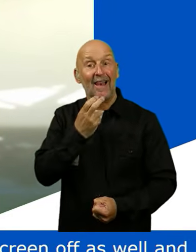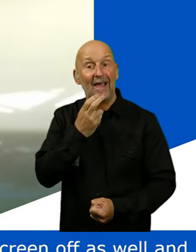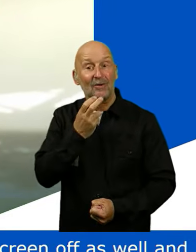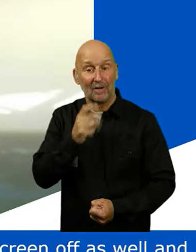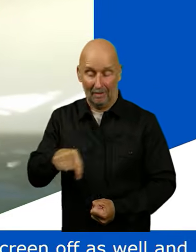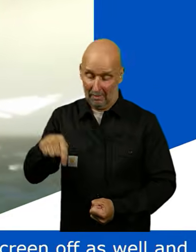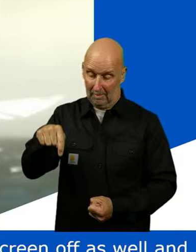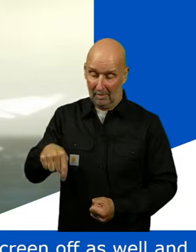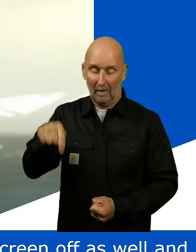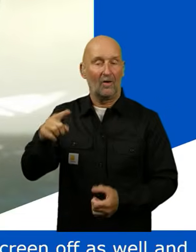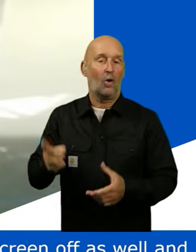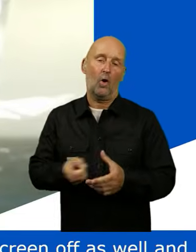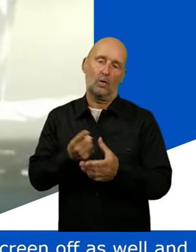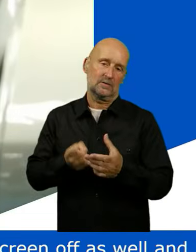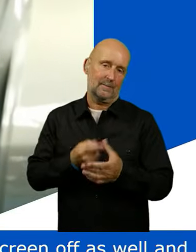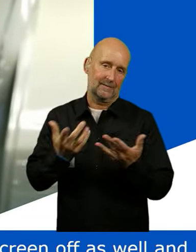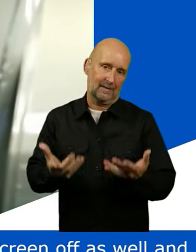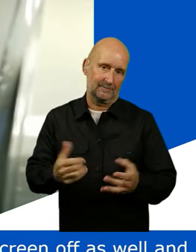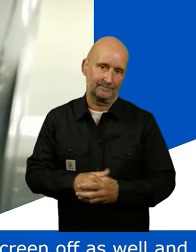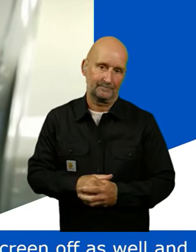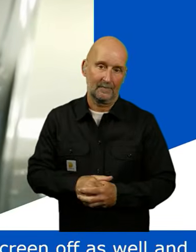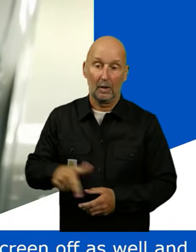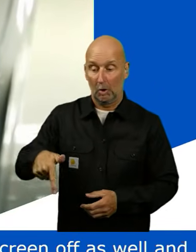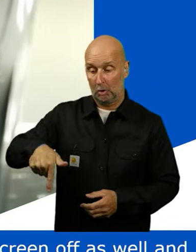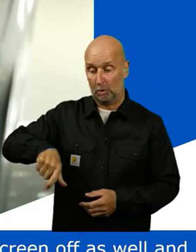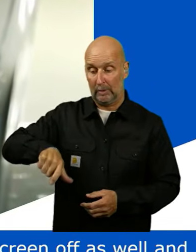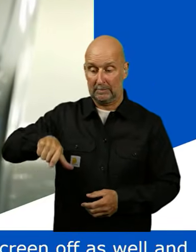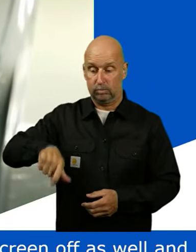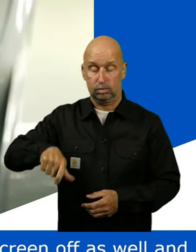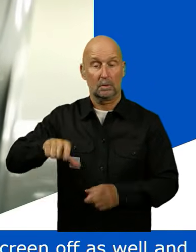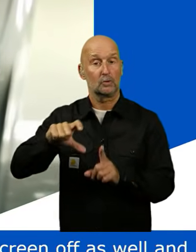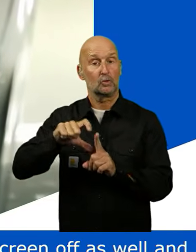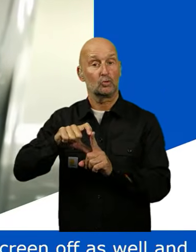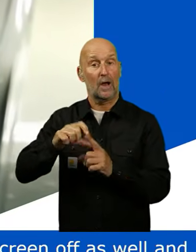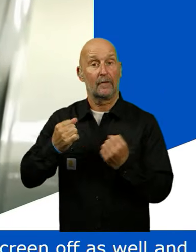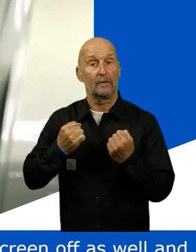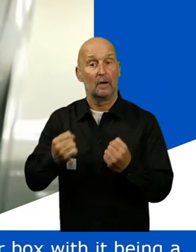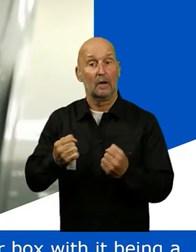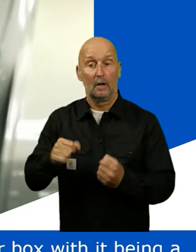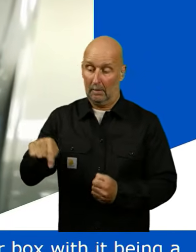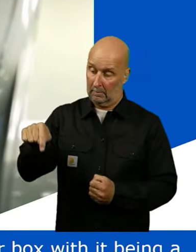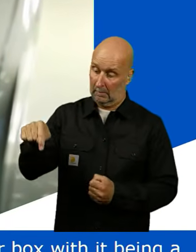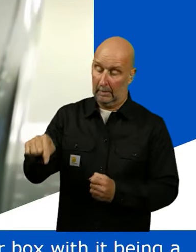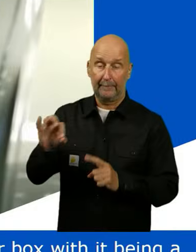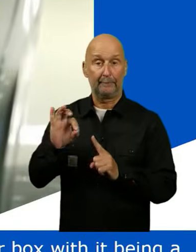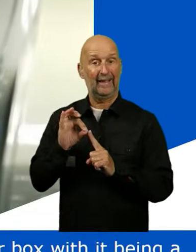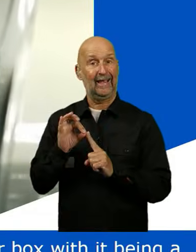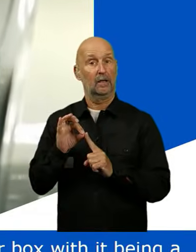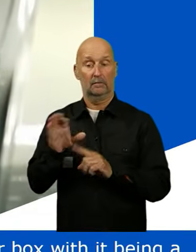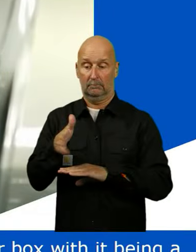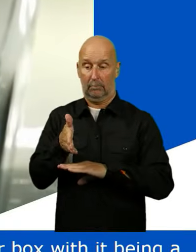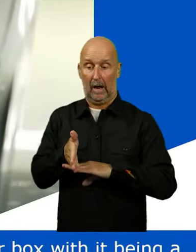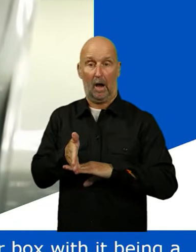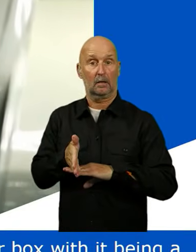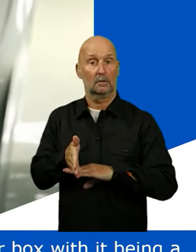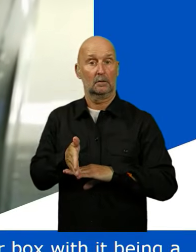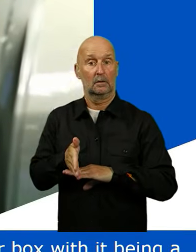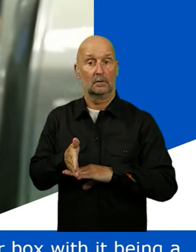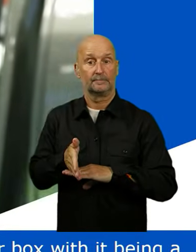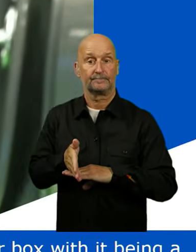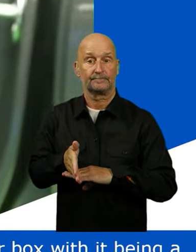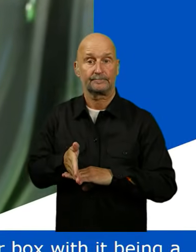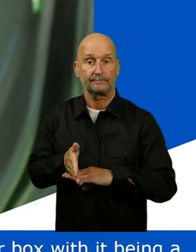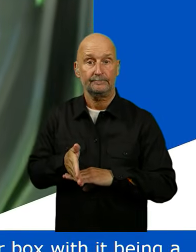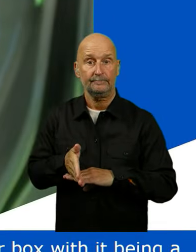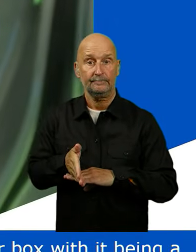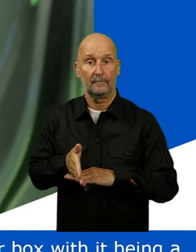always automatic. So you simply twist it, press drive, and when you come to park, simply press the P button, and that's it. You don't even have to